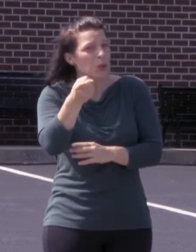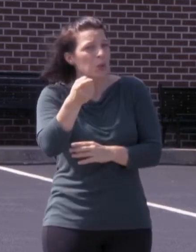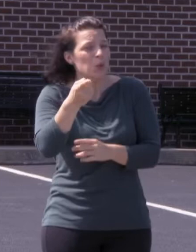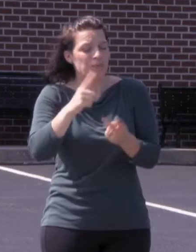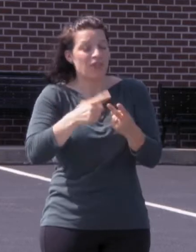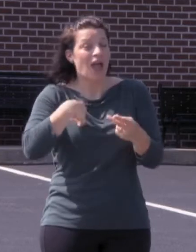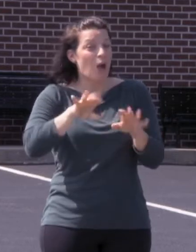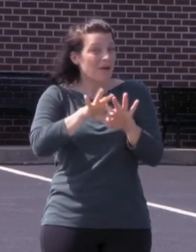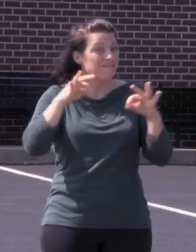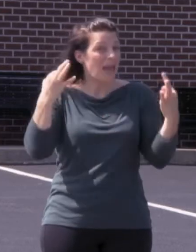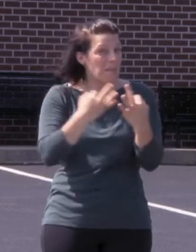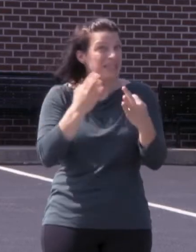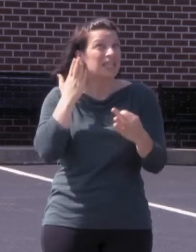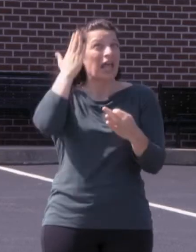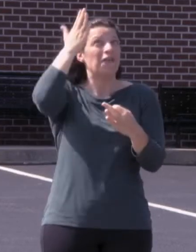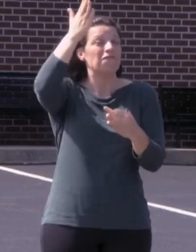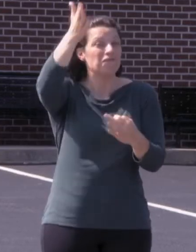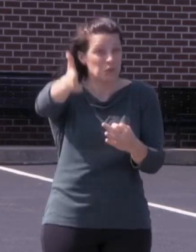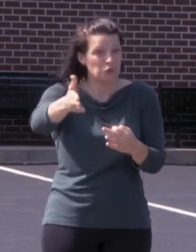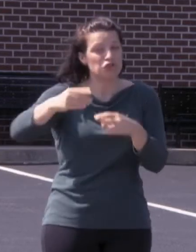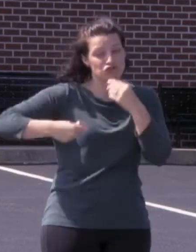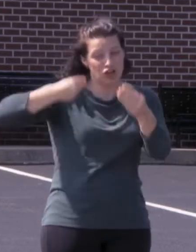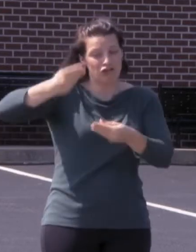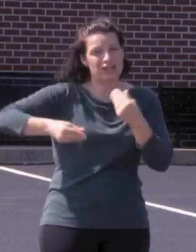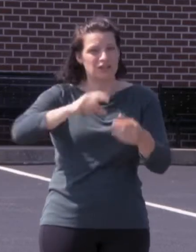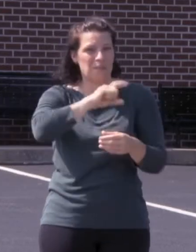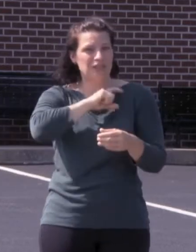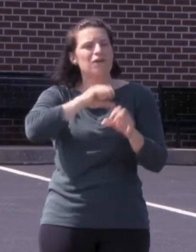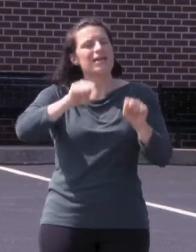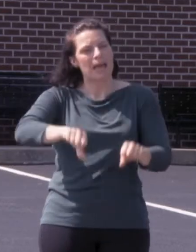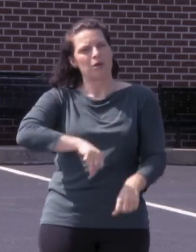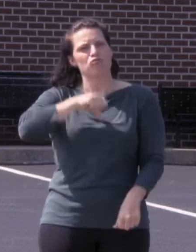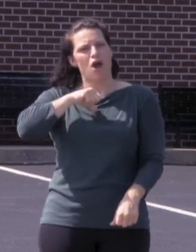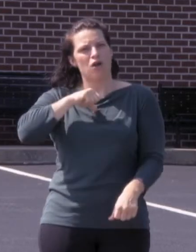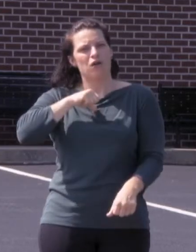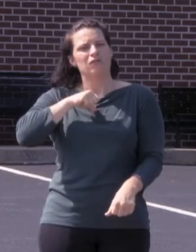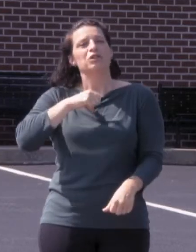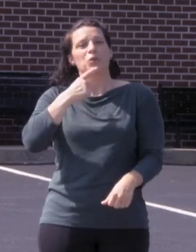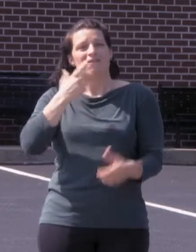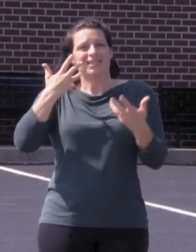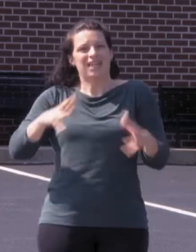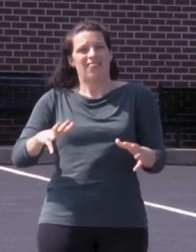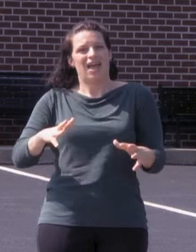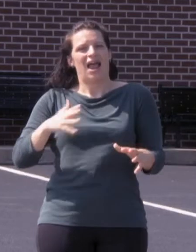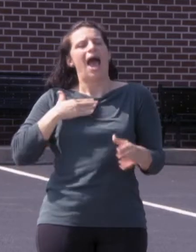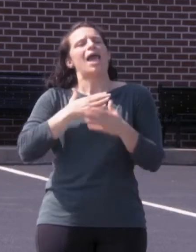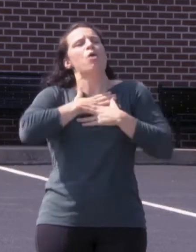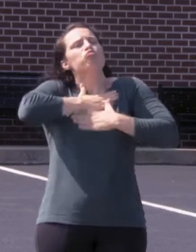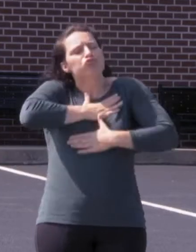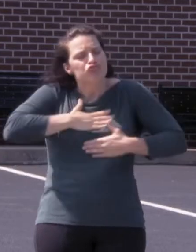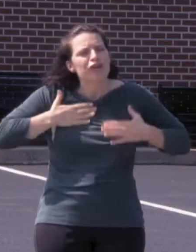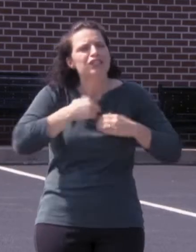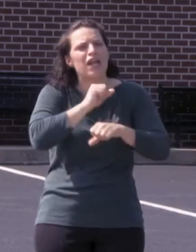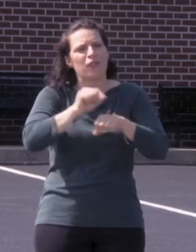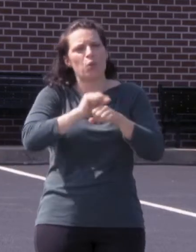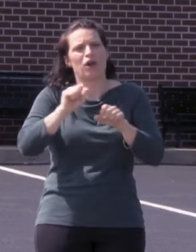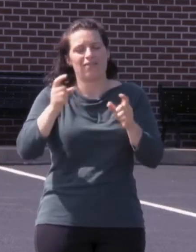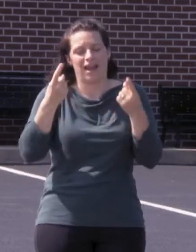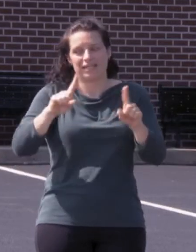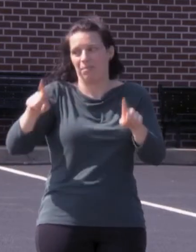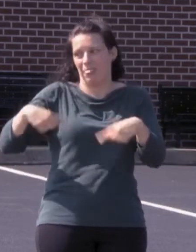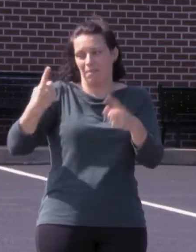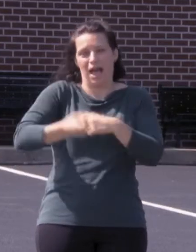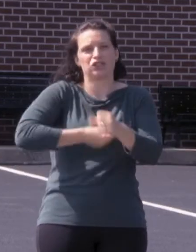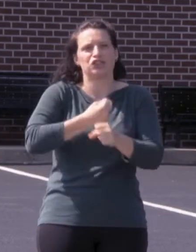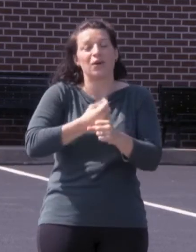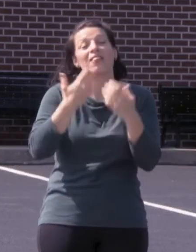families, and future generations of police officers can continue to be proud of. So with that, I appreciate the work that had been done. I thank